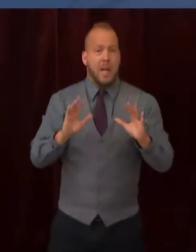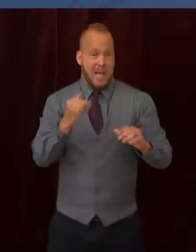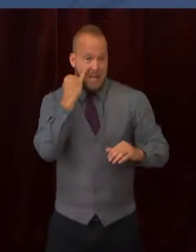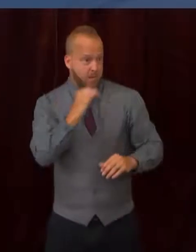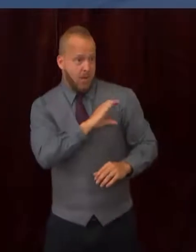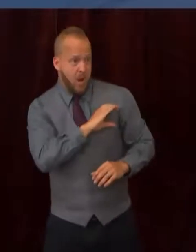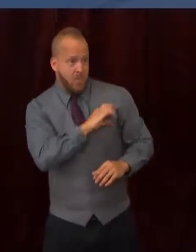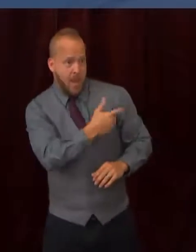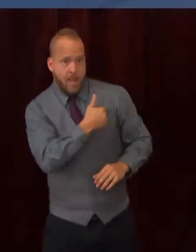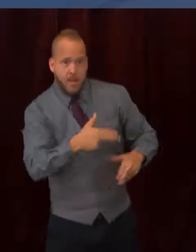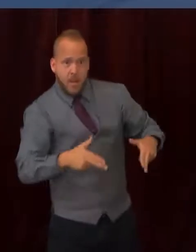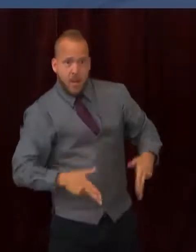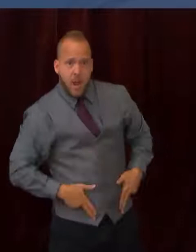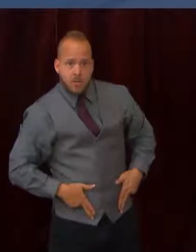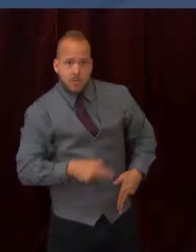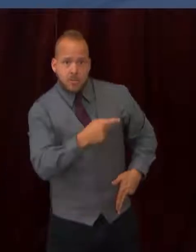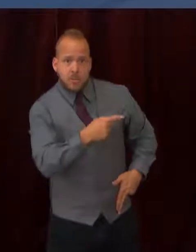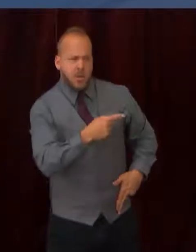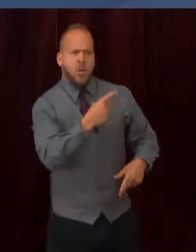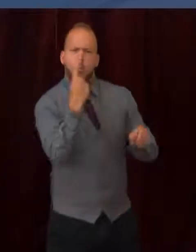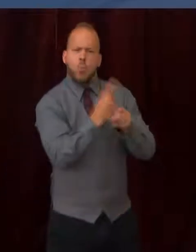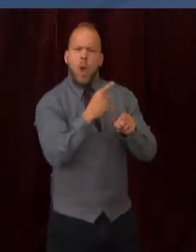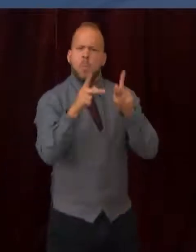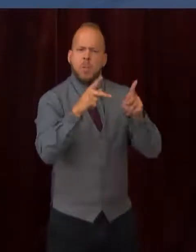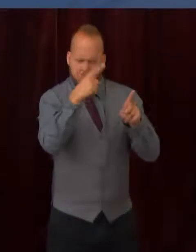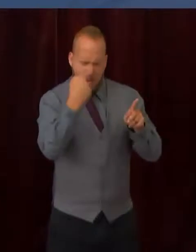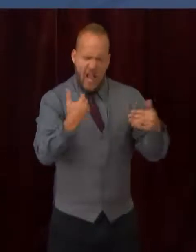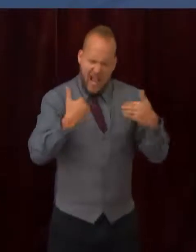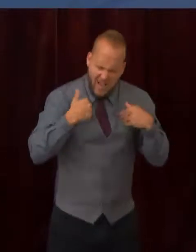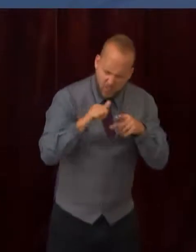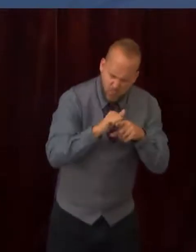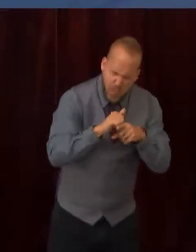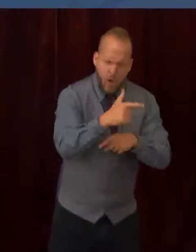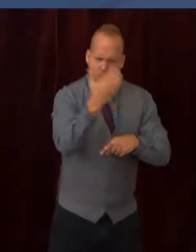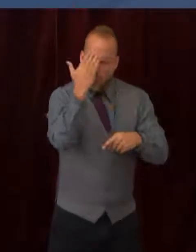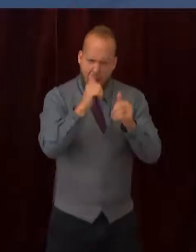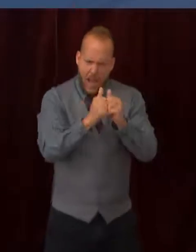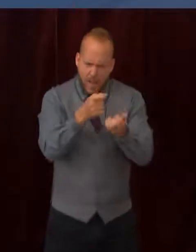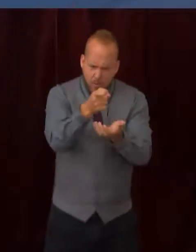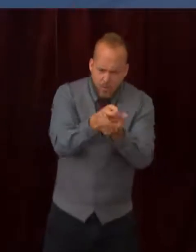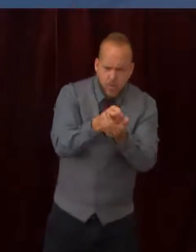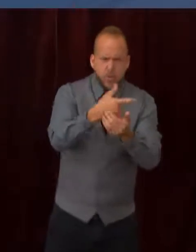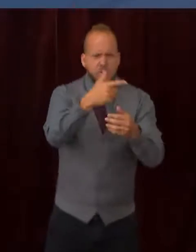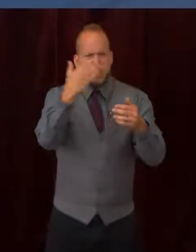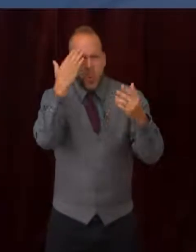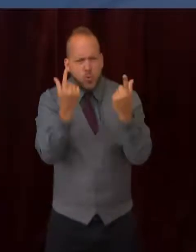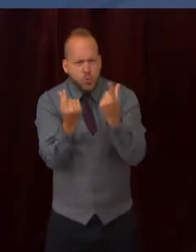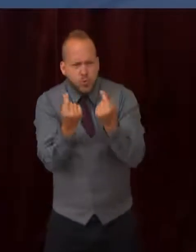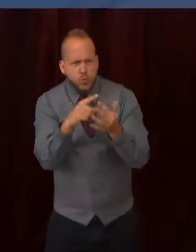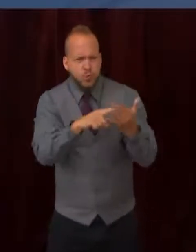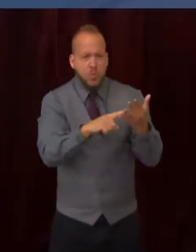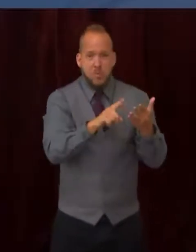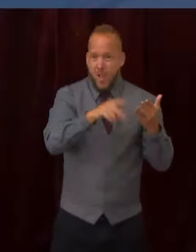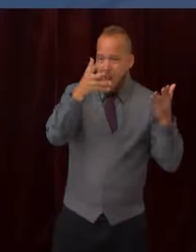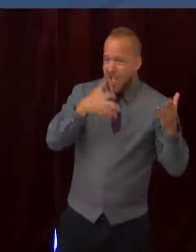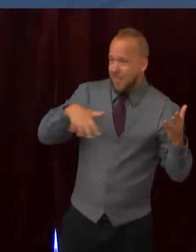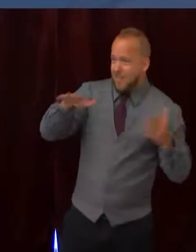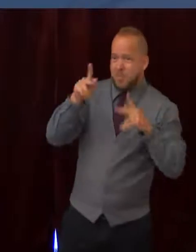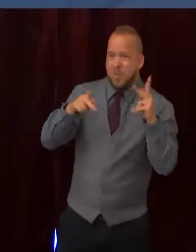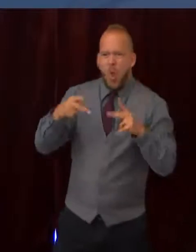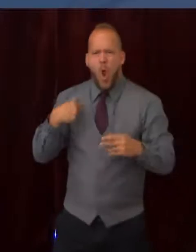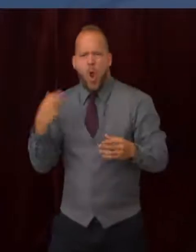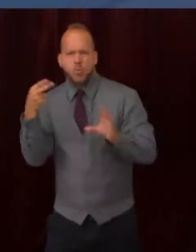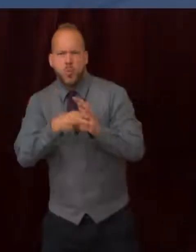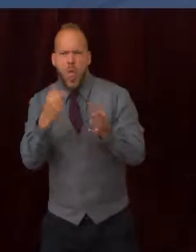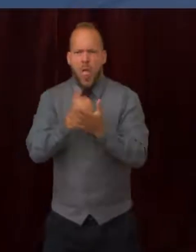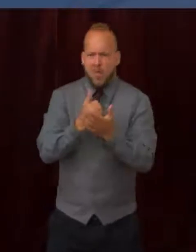So please, just everybody calm down, leave your weapons at home, peacefully demonstrate as much as you want to, but let's not make